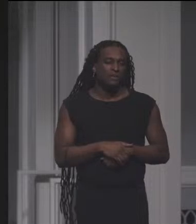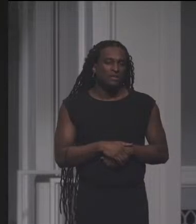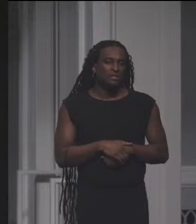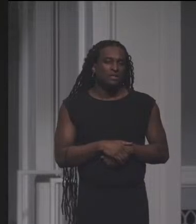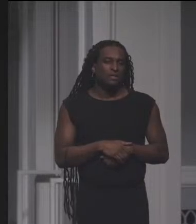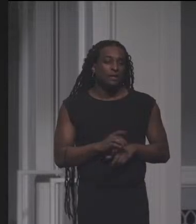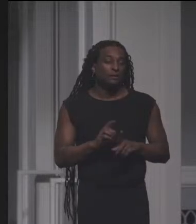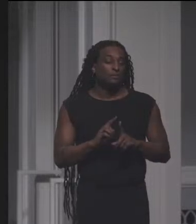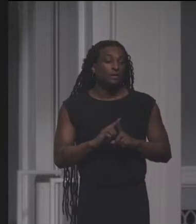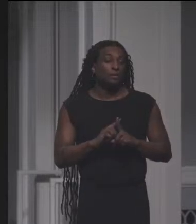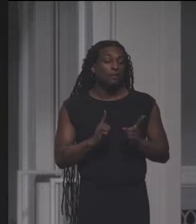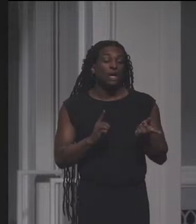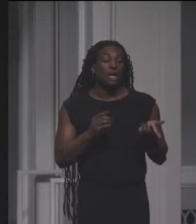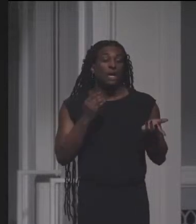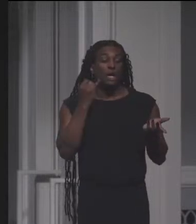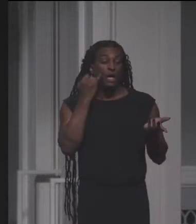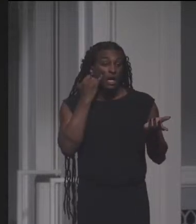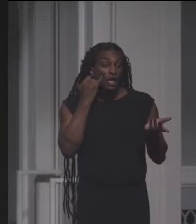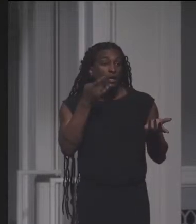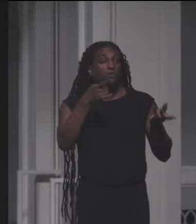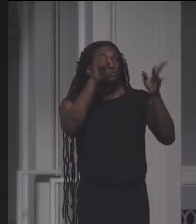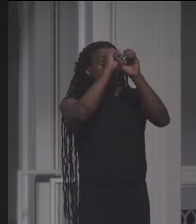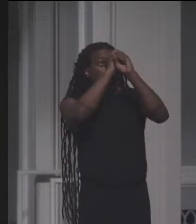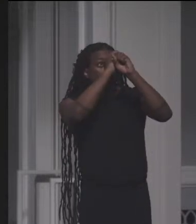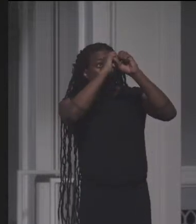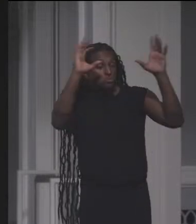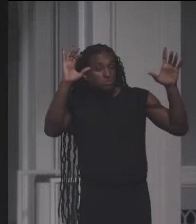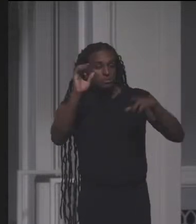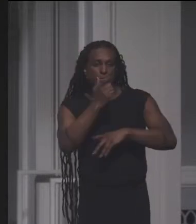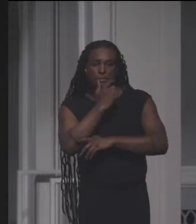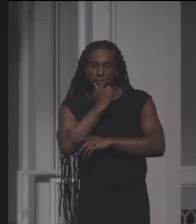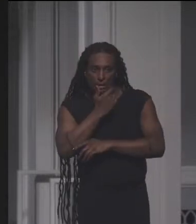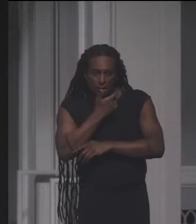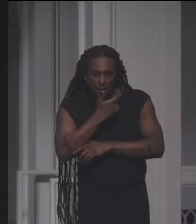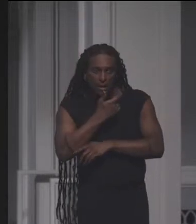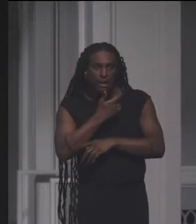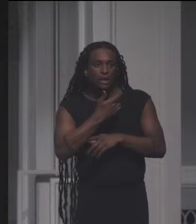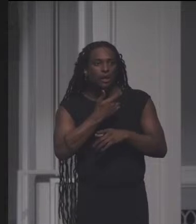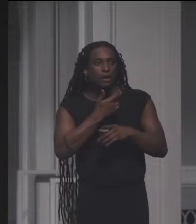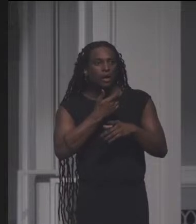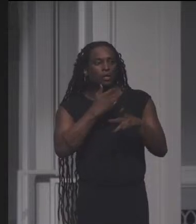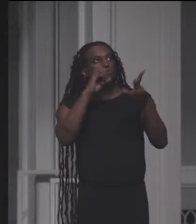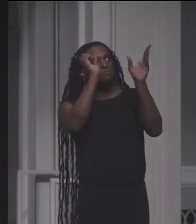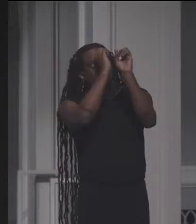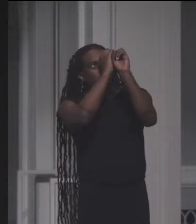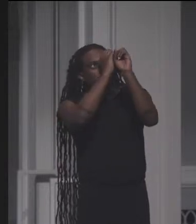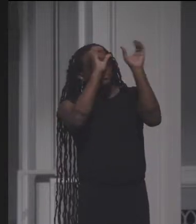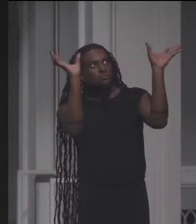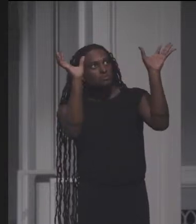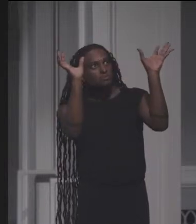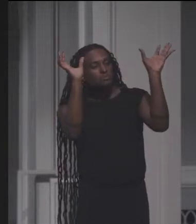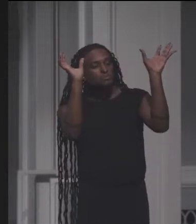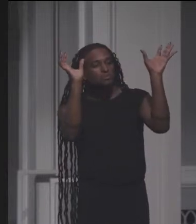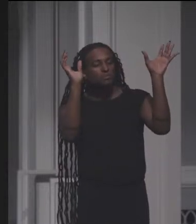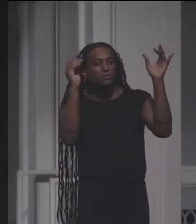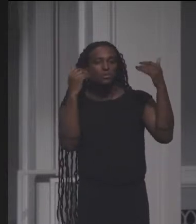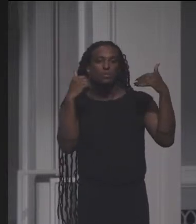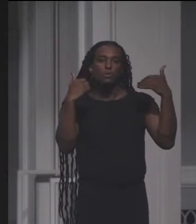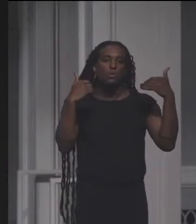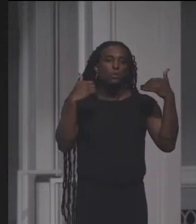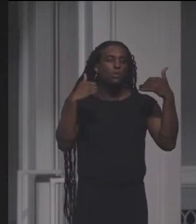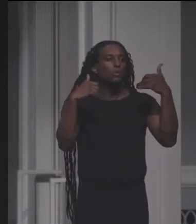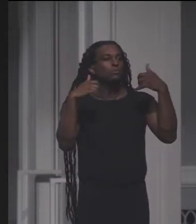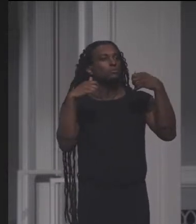But yes, I mean, if you think about Britain, it was, there was a lot of trade to Britain